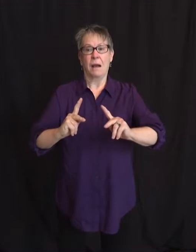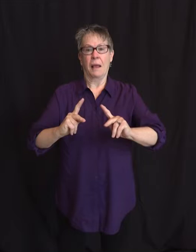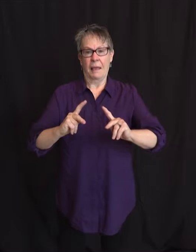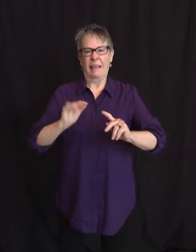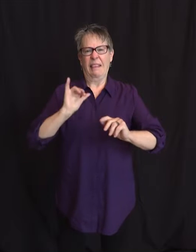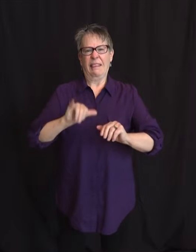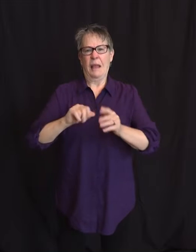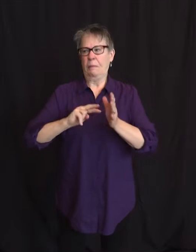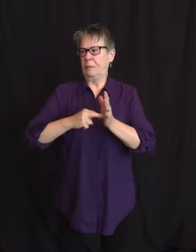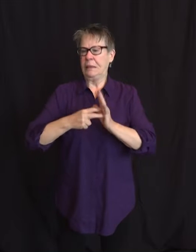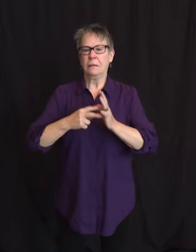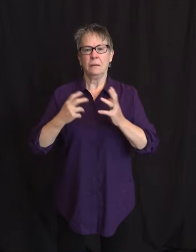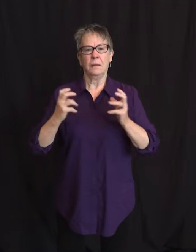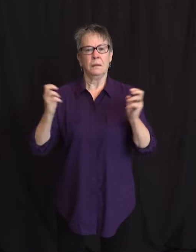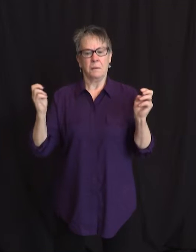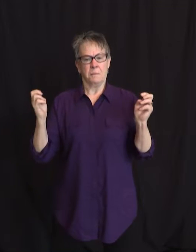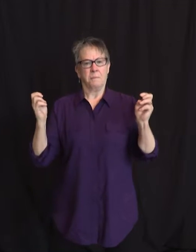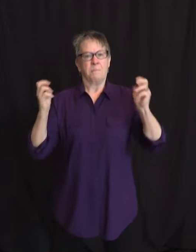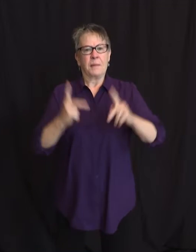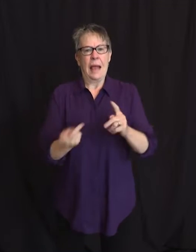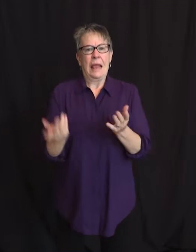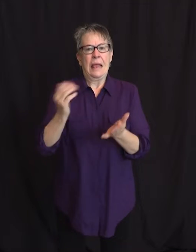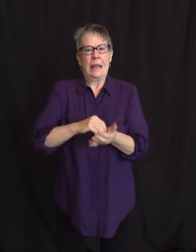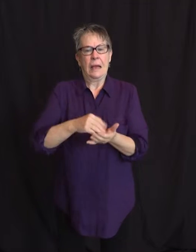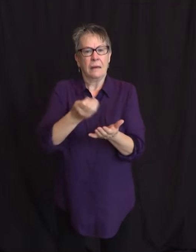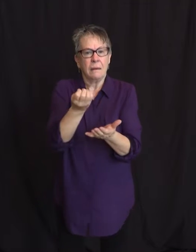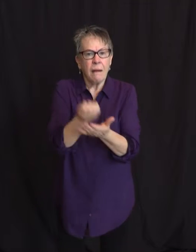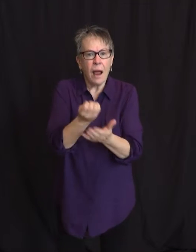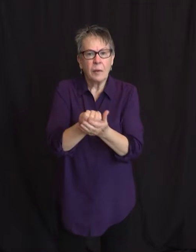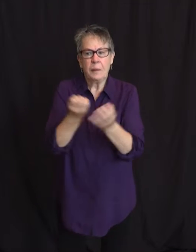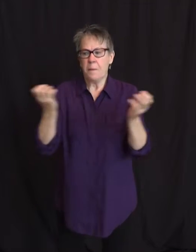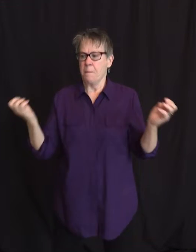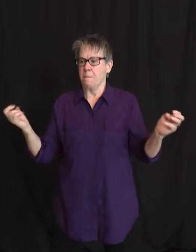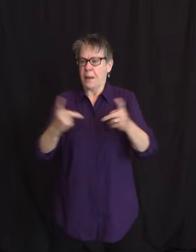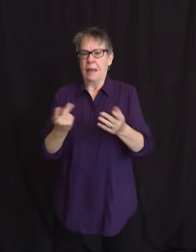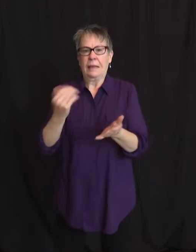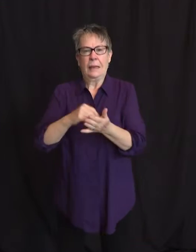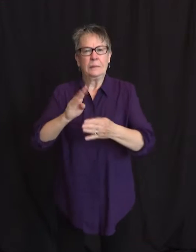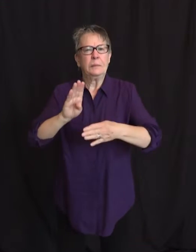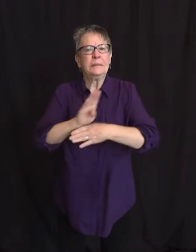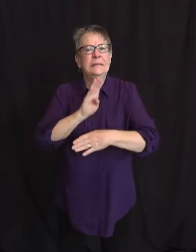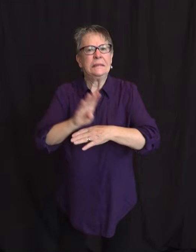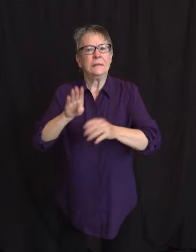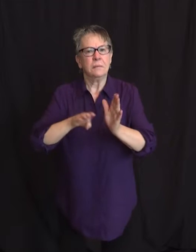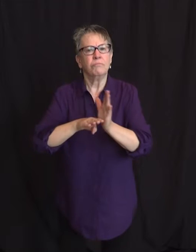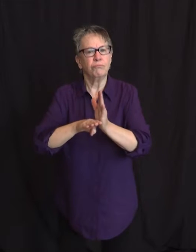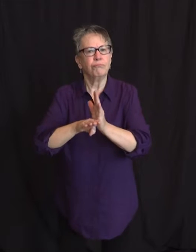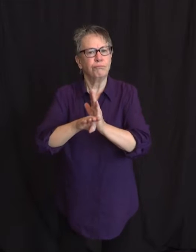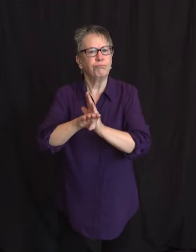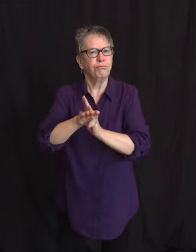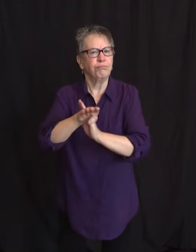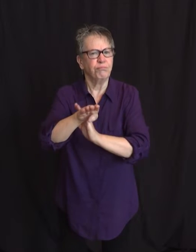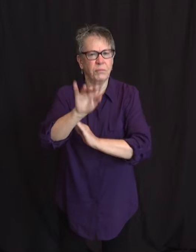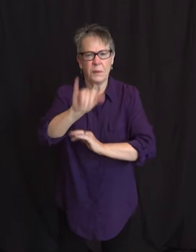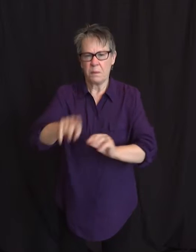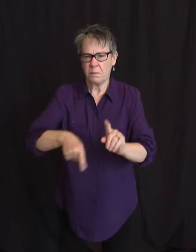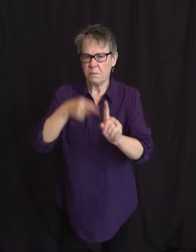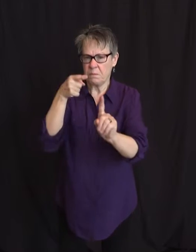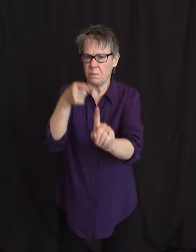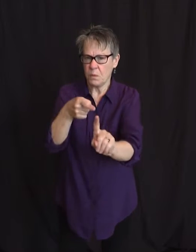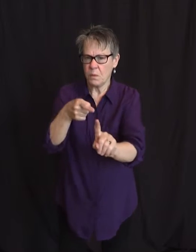term. But let me repeat a basic truth. Until we give the public, until we give you all